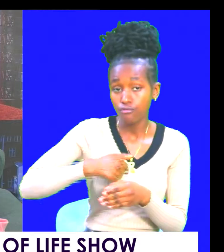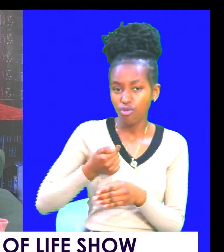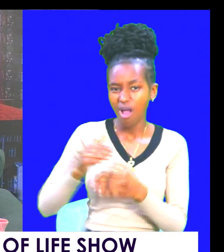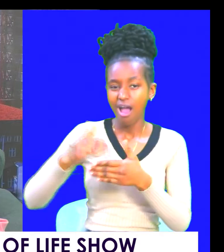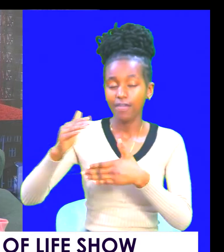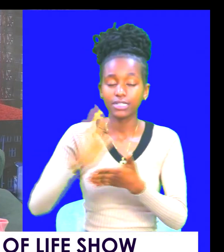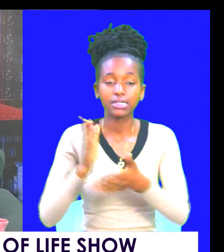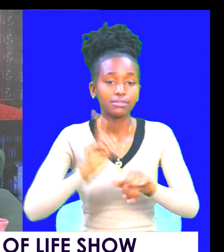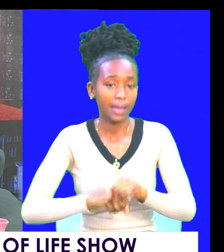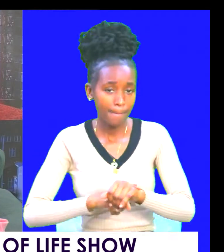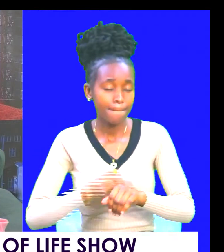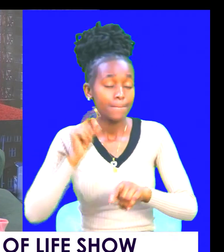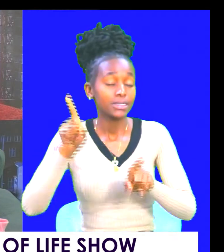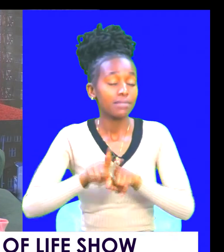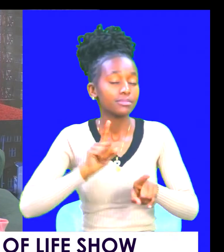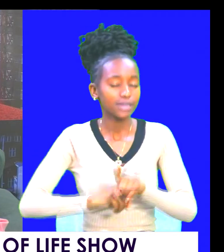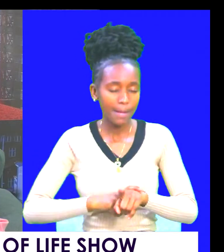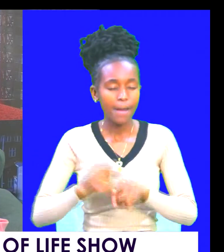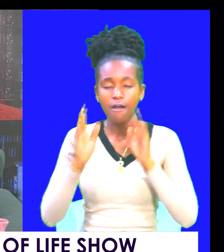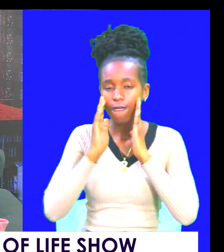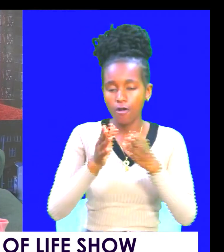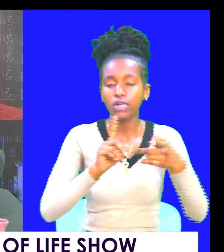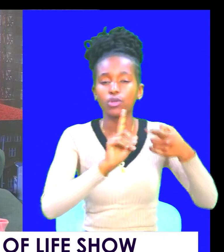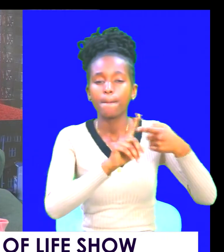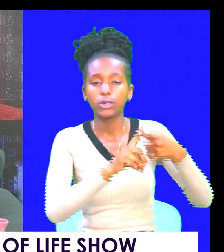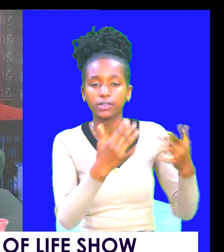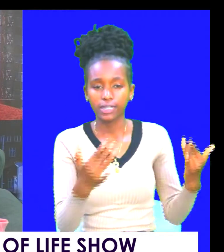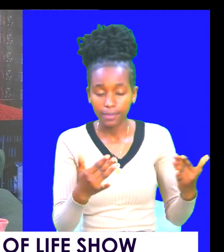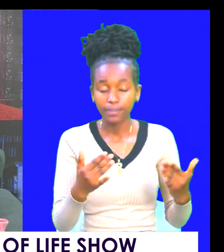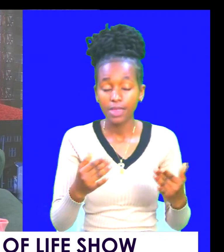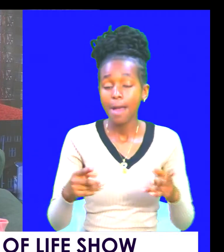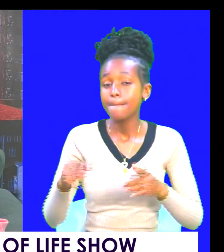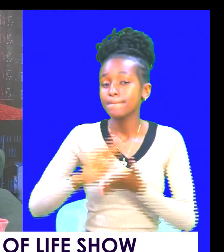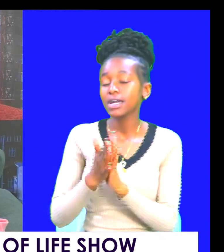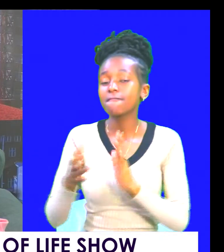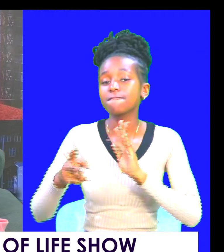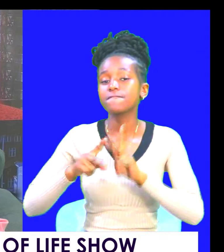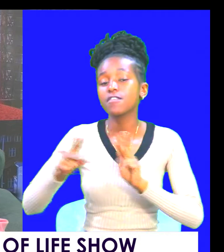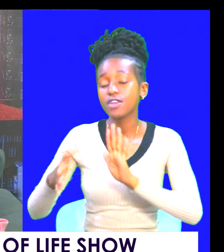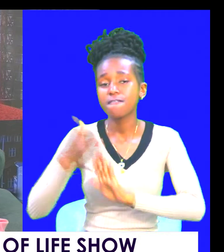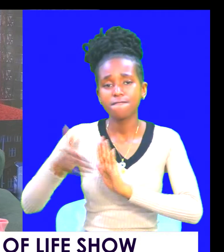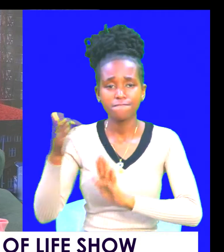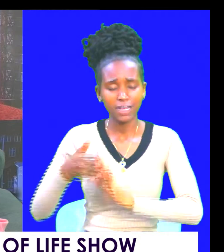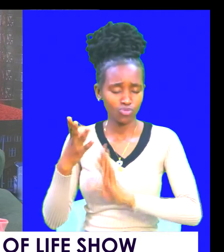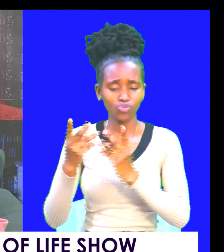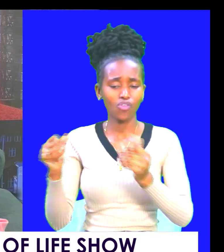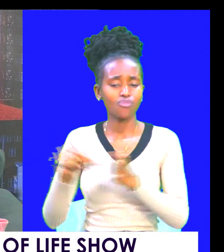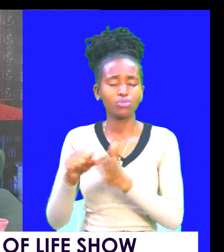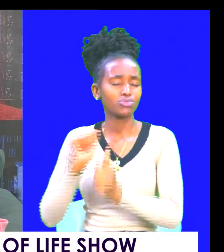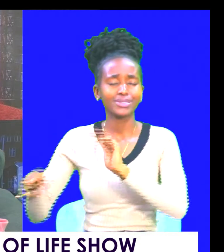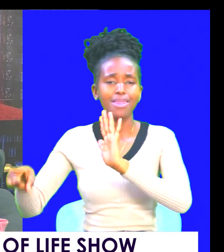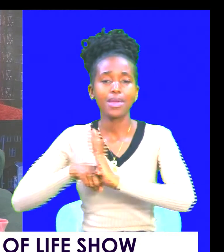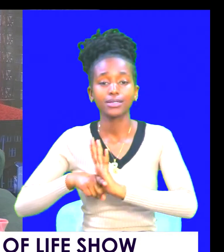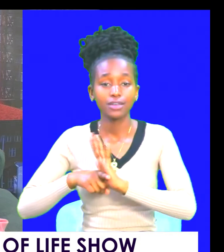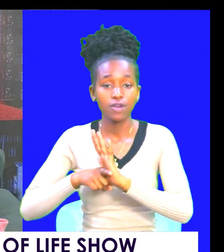especially positive things. Be very fast to deal with negativities that have been implanted